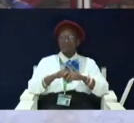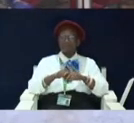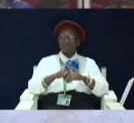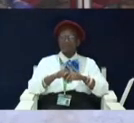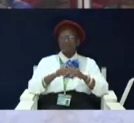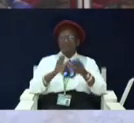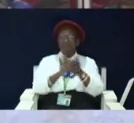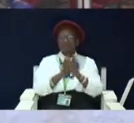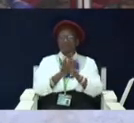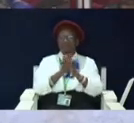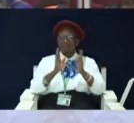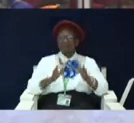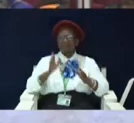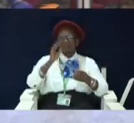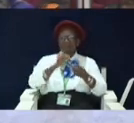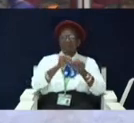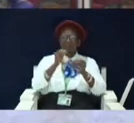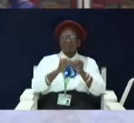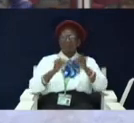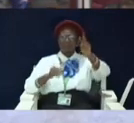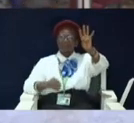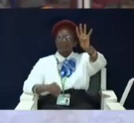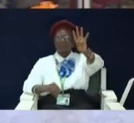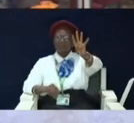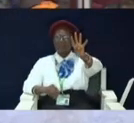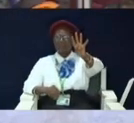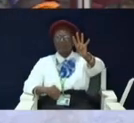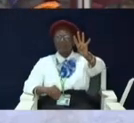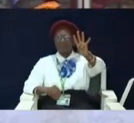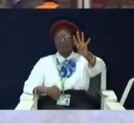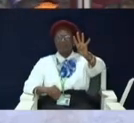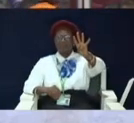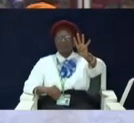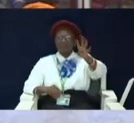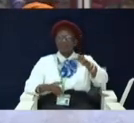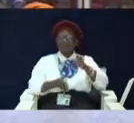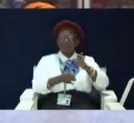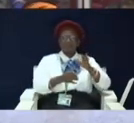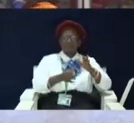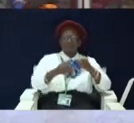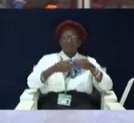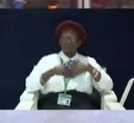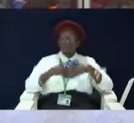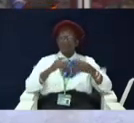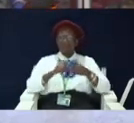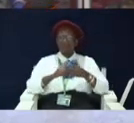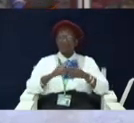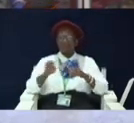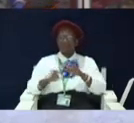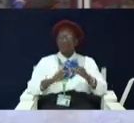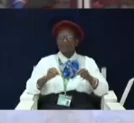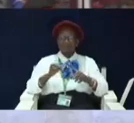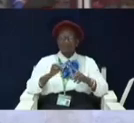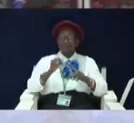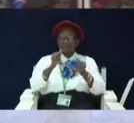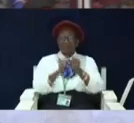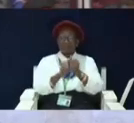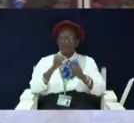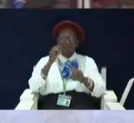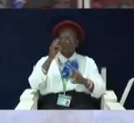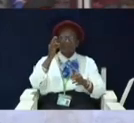Prayer number four, koko ebe kerin, has to do with fruitfulness. Onila oni ifise